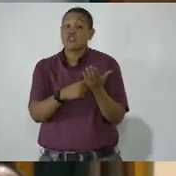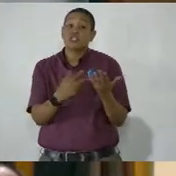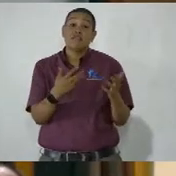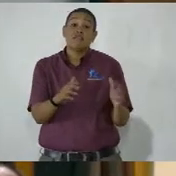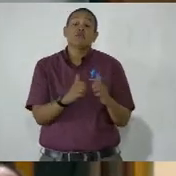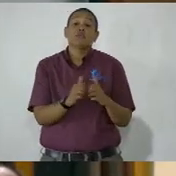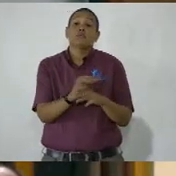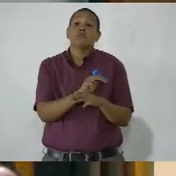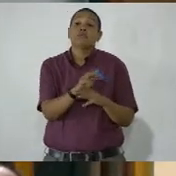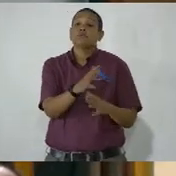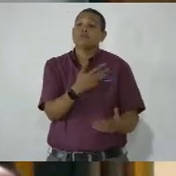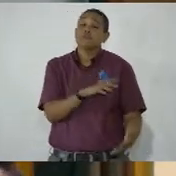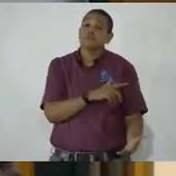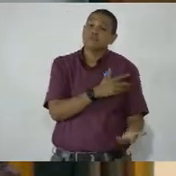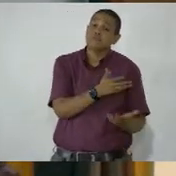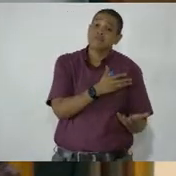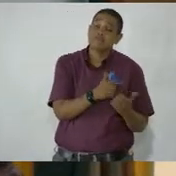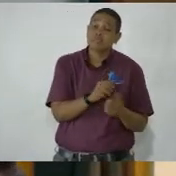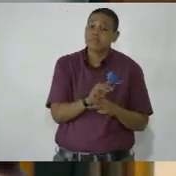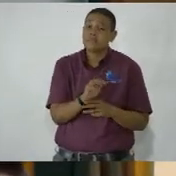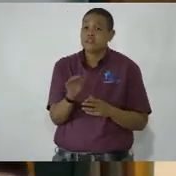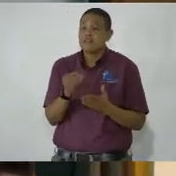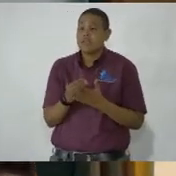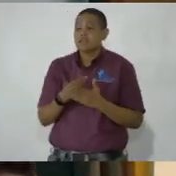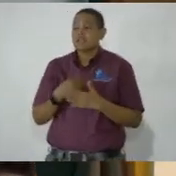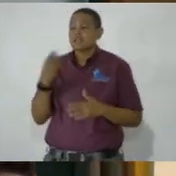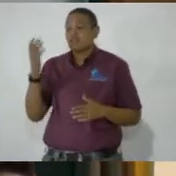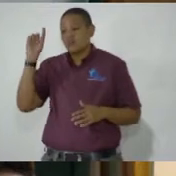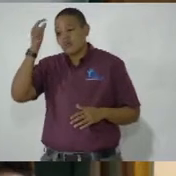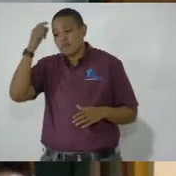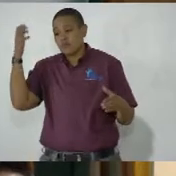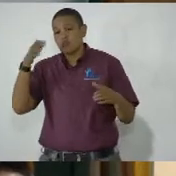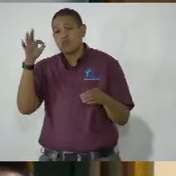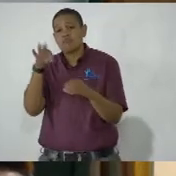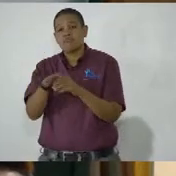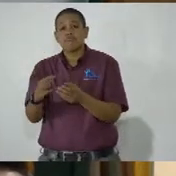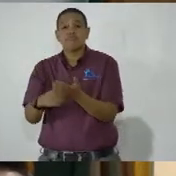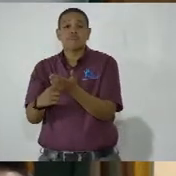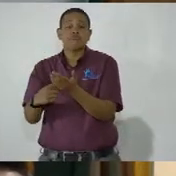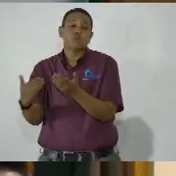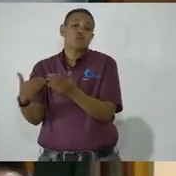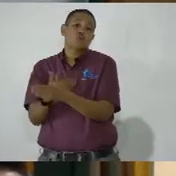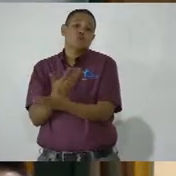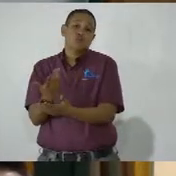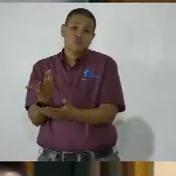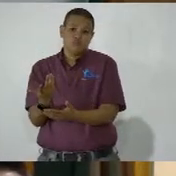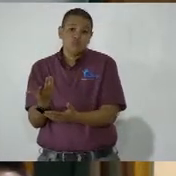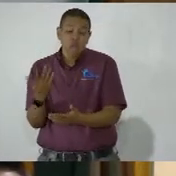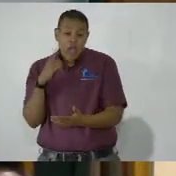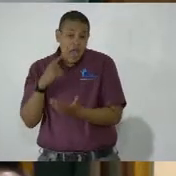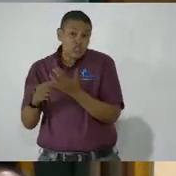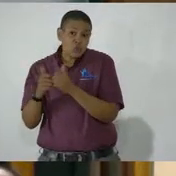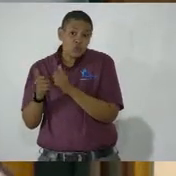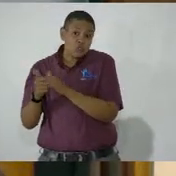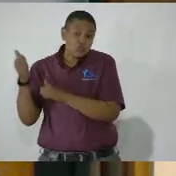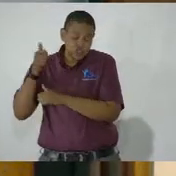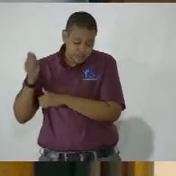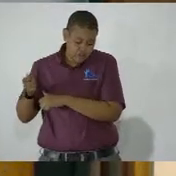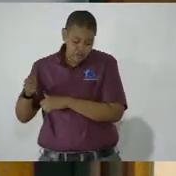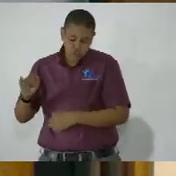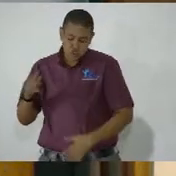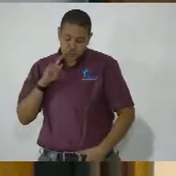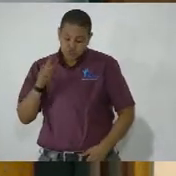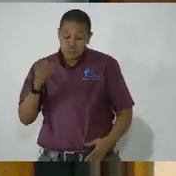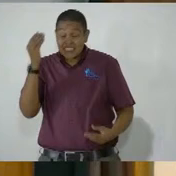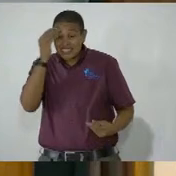with the Minister of Finance, and I will bring it to Cabinet soon, and discussion with the Chief Justice. This is just to say